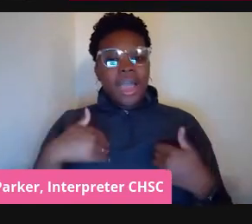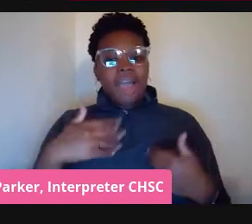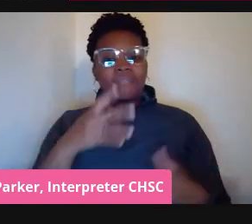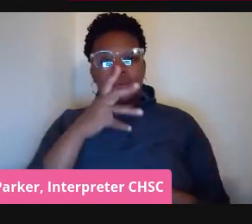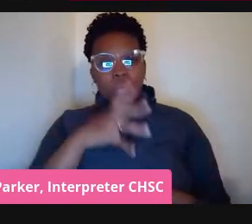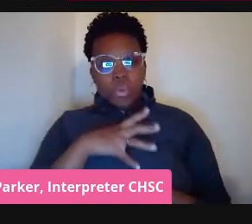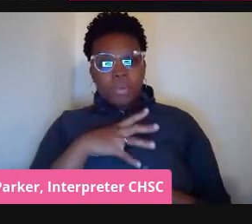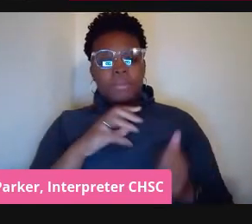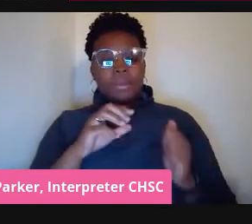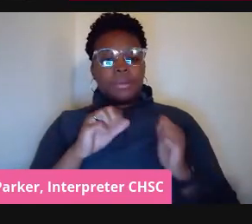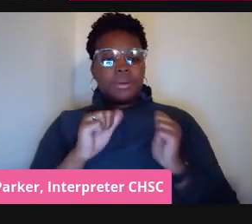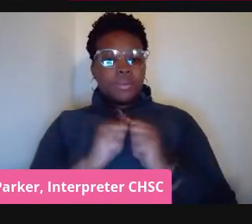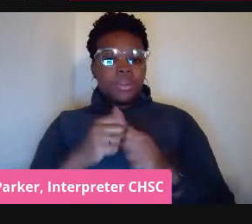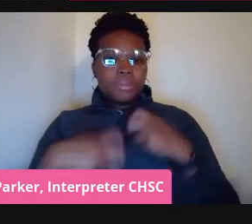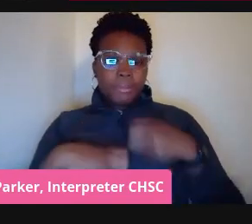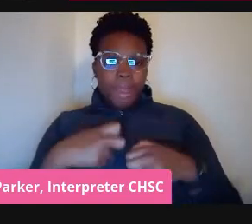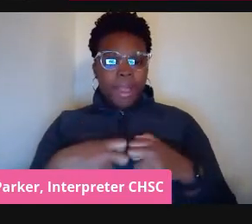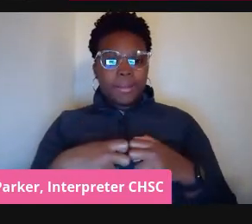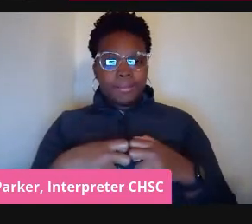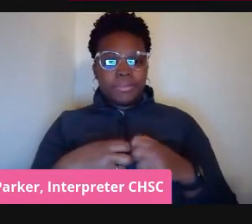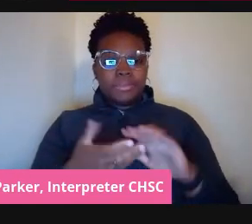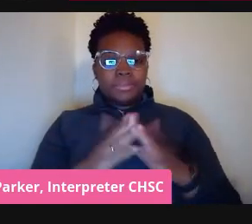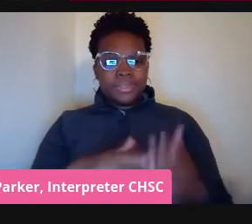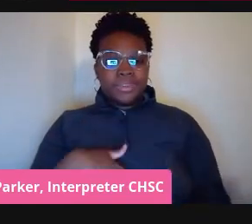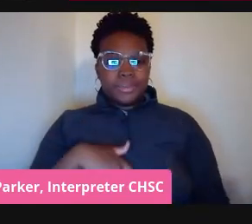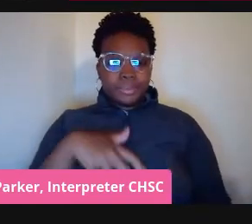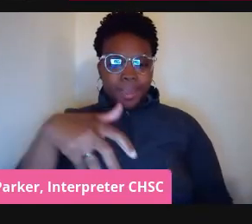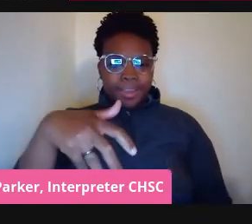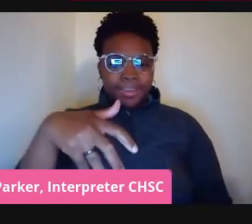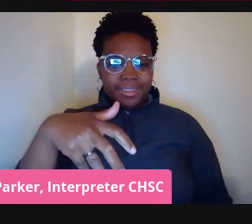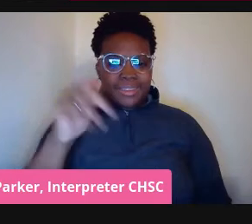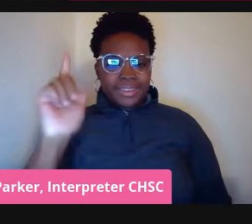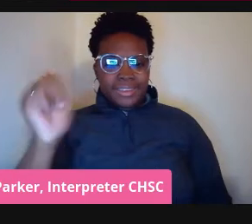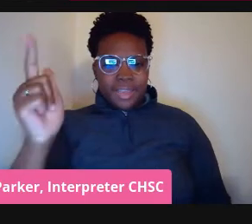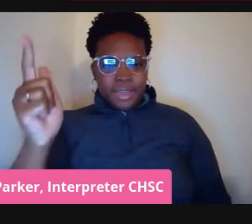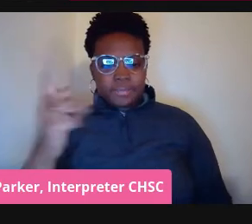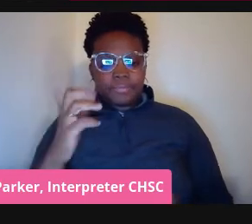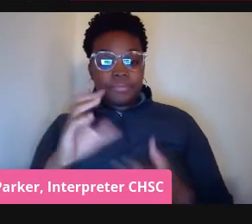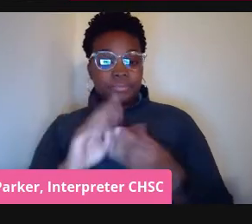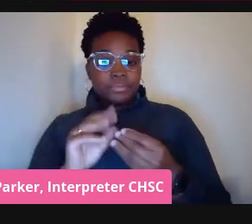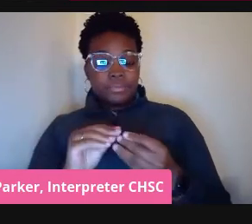fertility options in the end. And I just wanted to mention that because one of the biggest